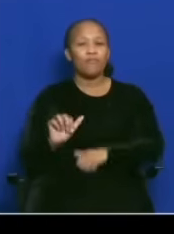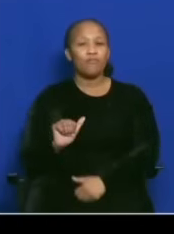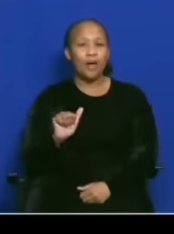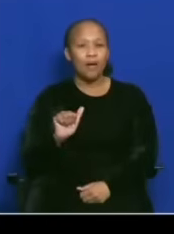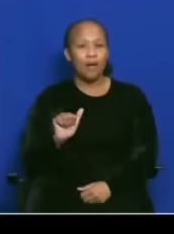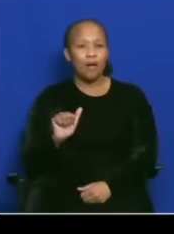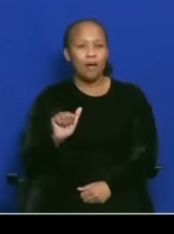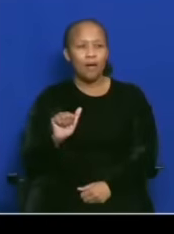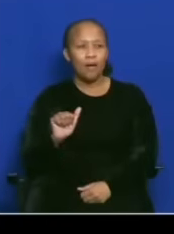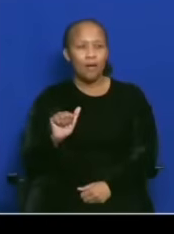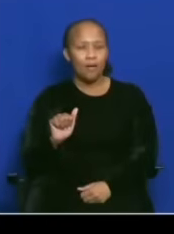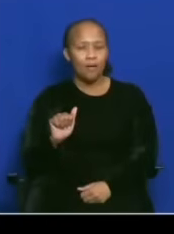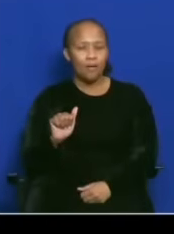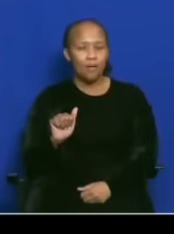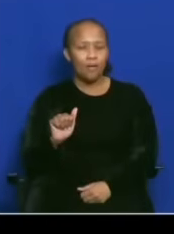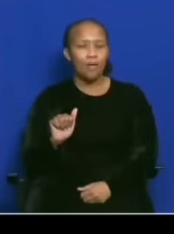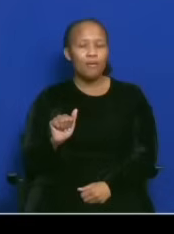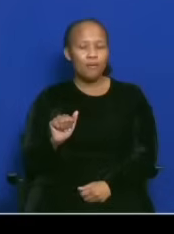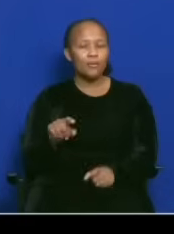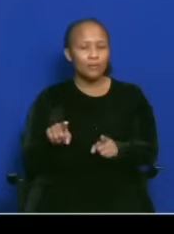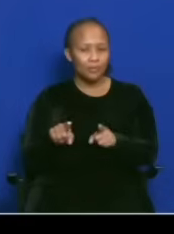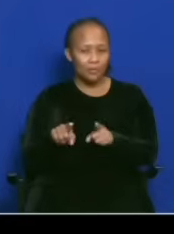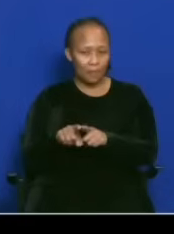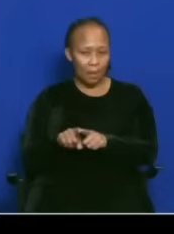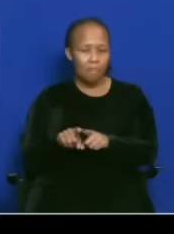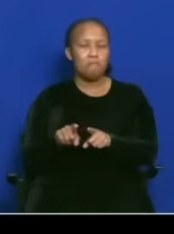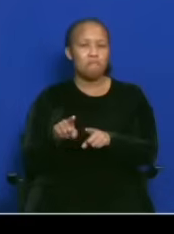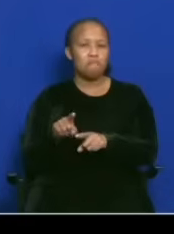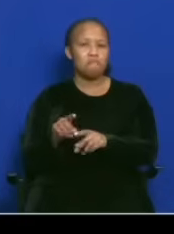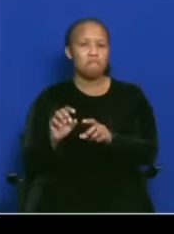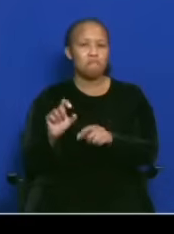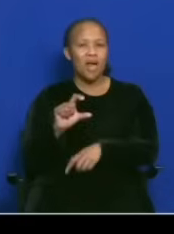similarly, there's a highlight for the